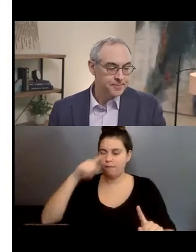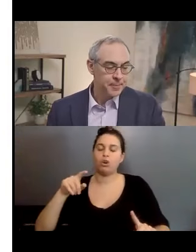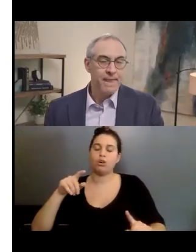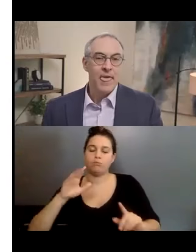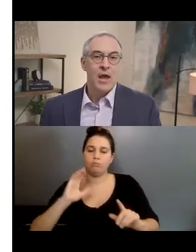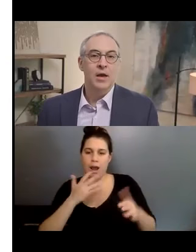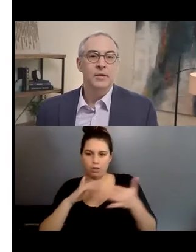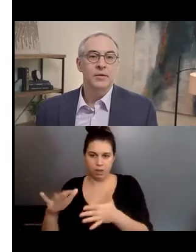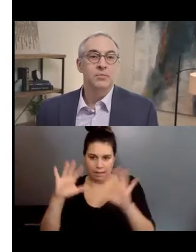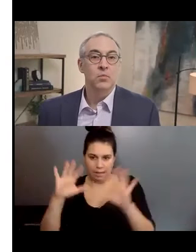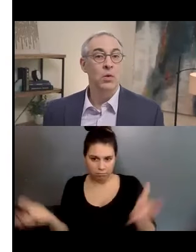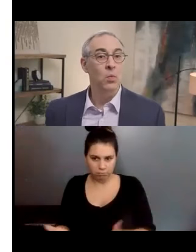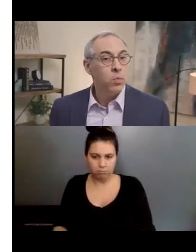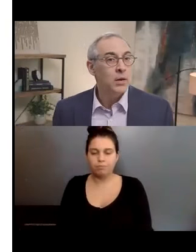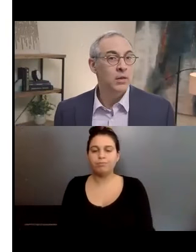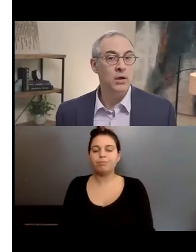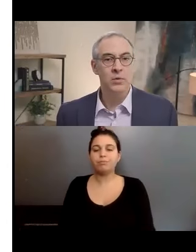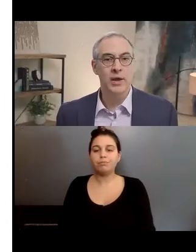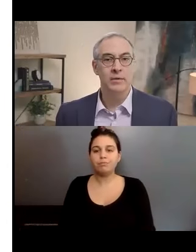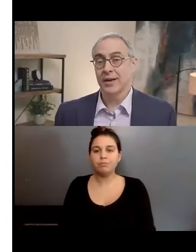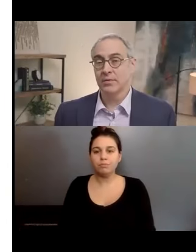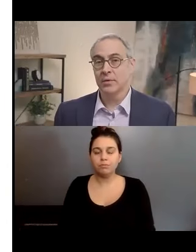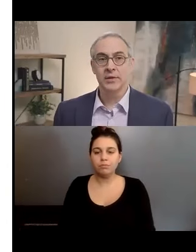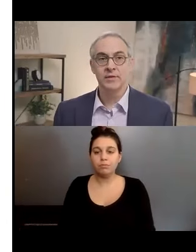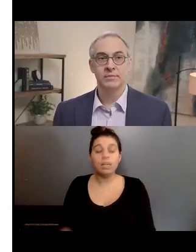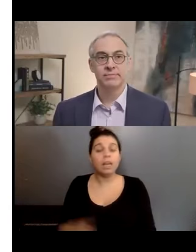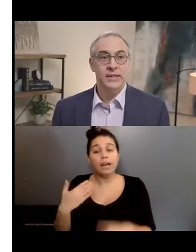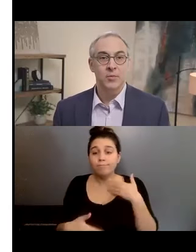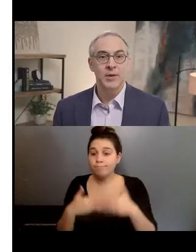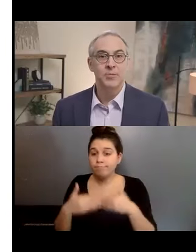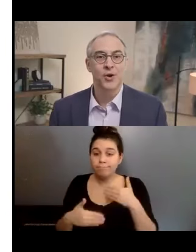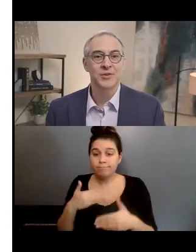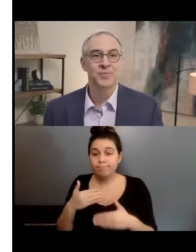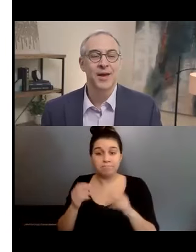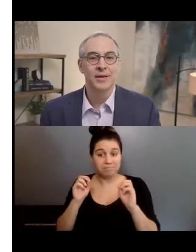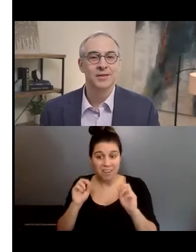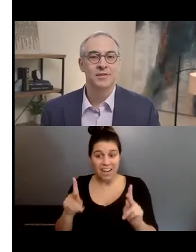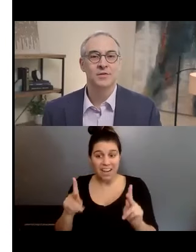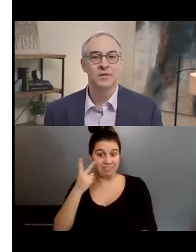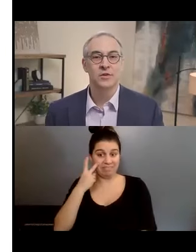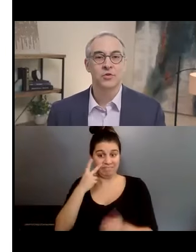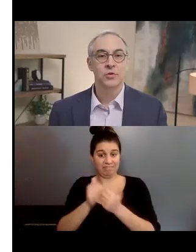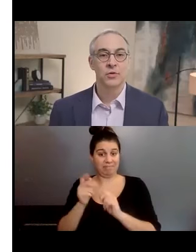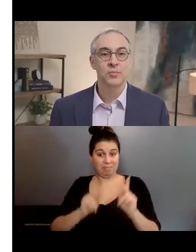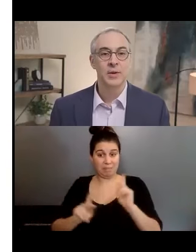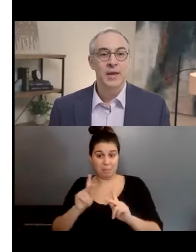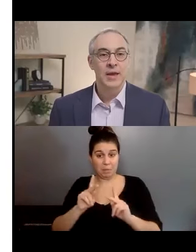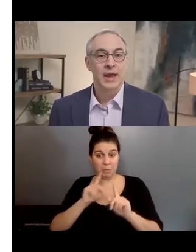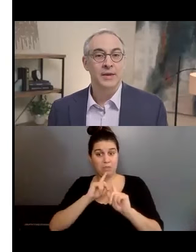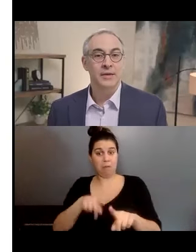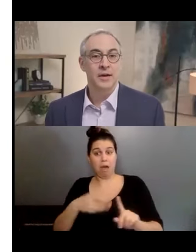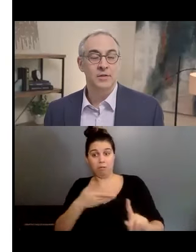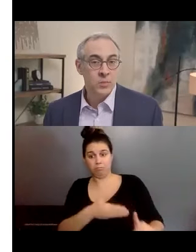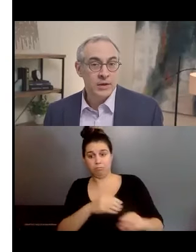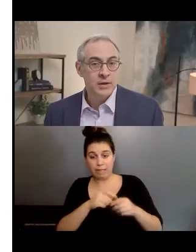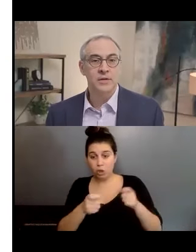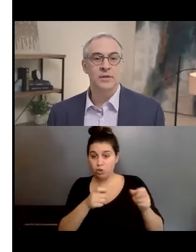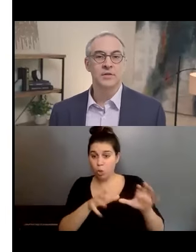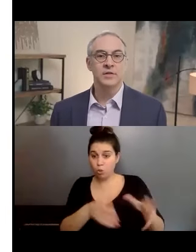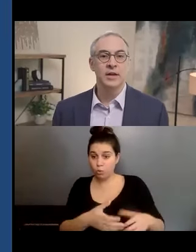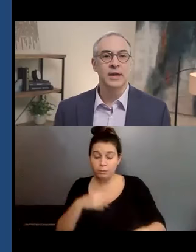study. Well, along the way, we decided, well, let's see how people are responding to this control group, and so